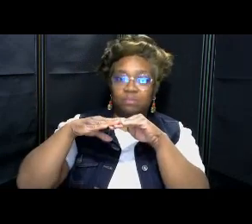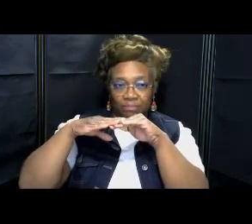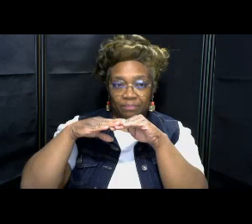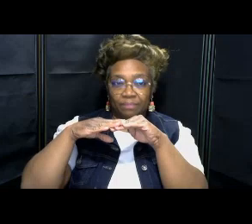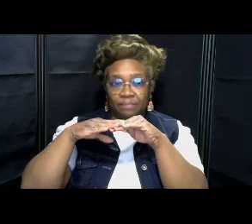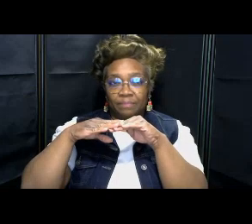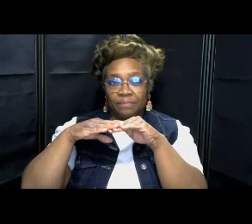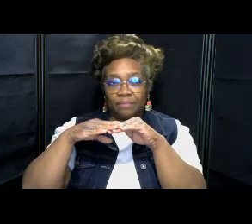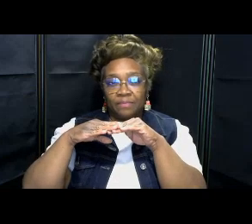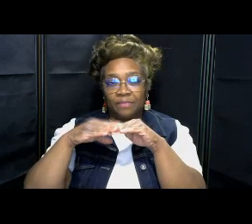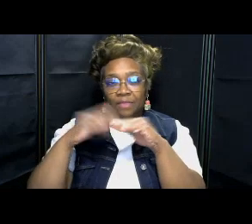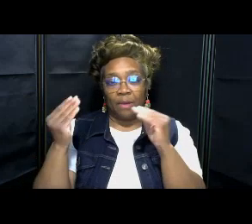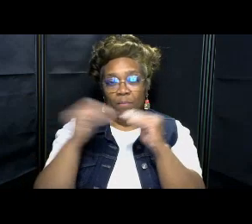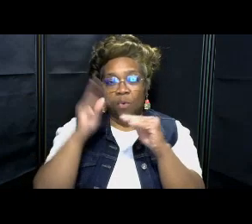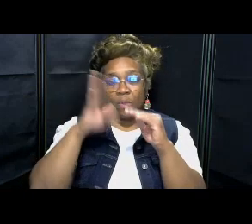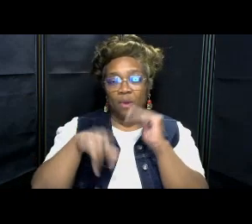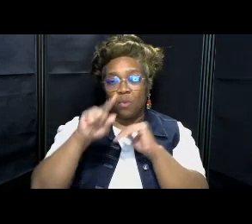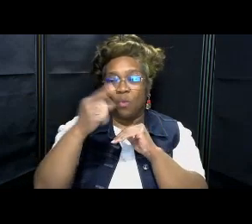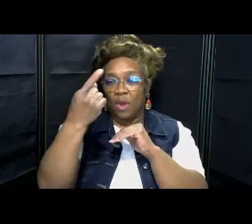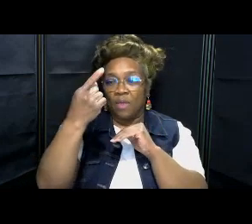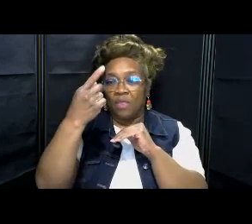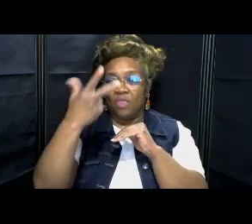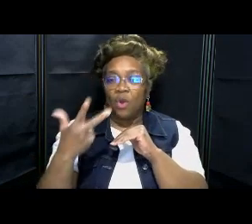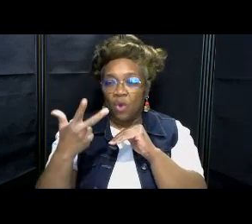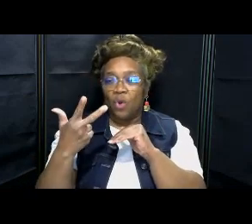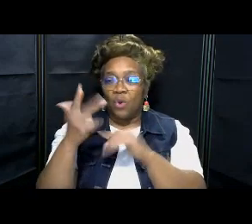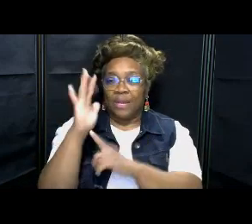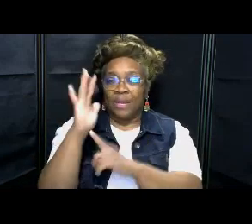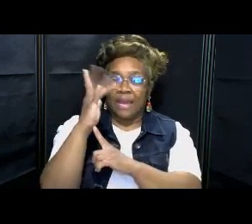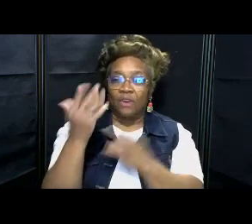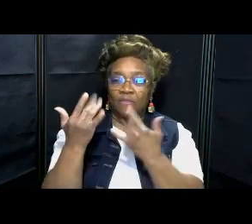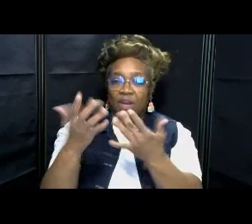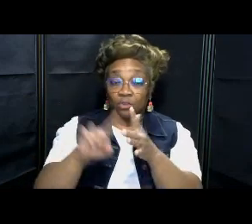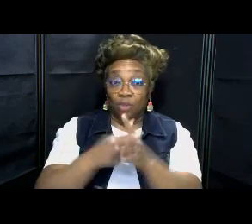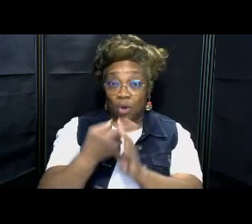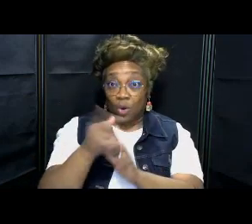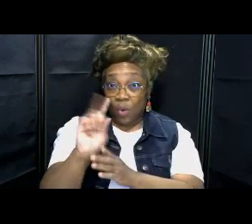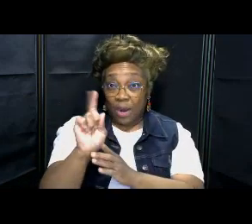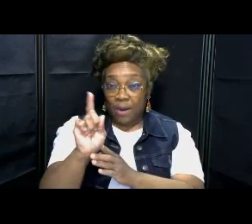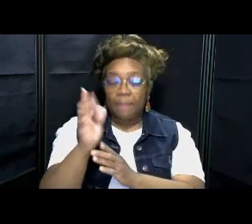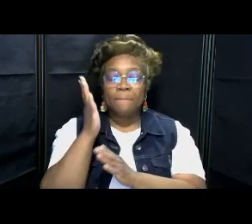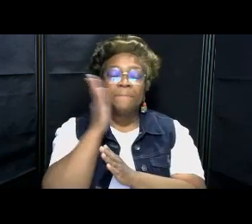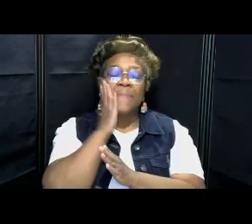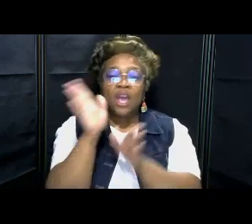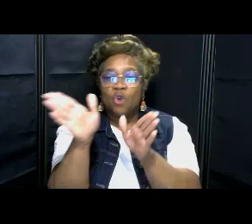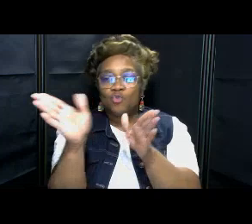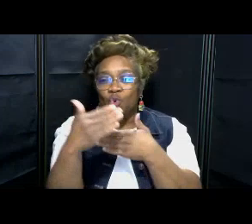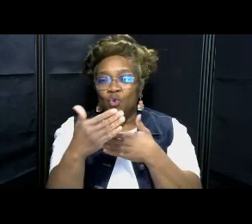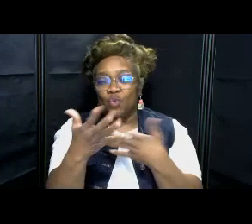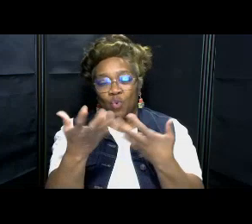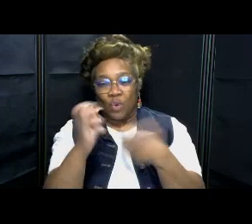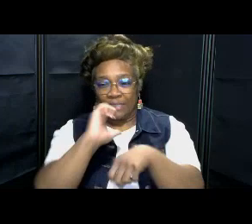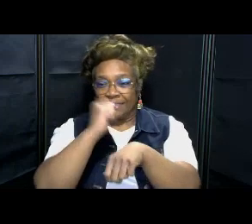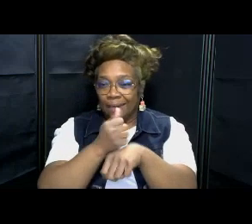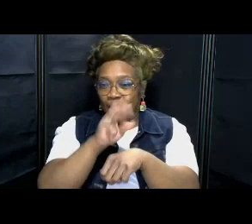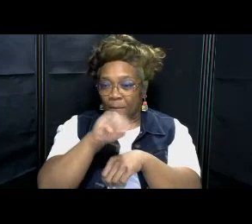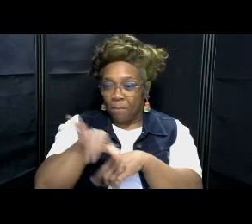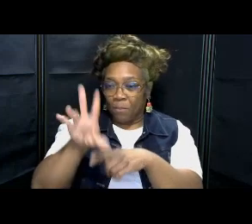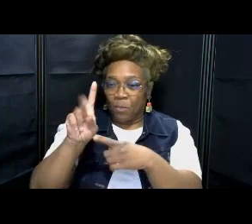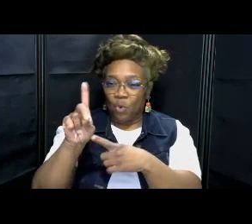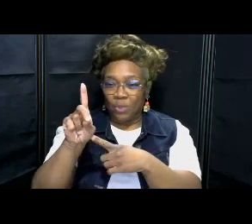More than 1/3 of the candle fires start in the bedroom. So you want to set the mood, not setting the mood.